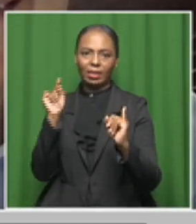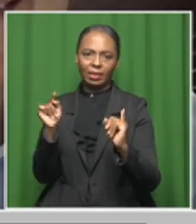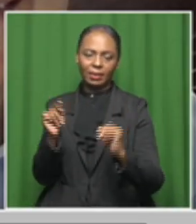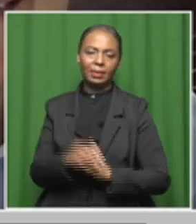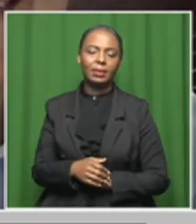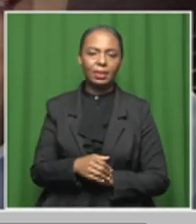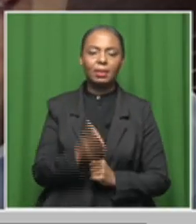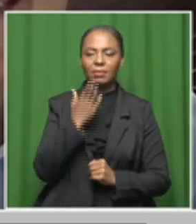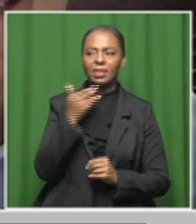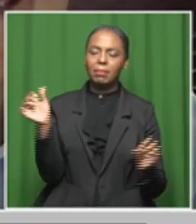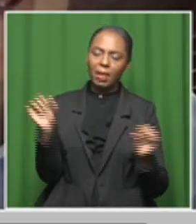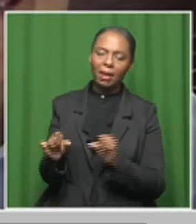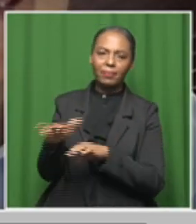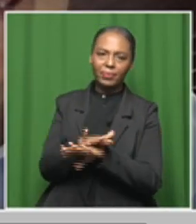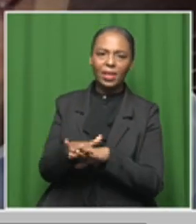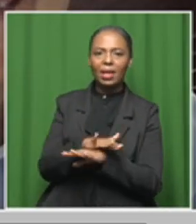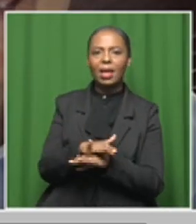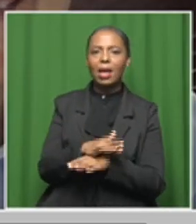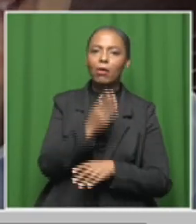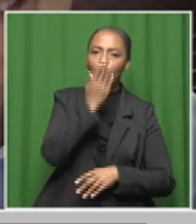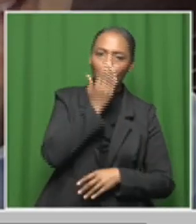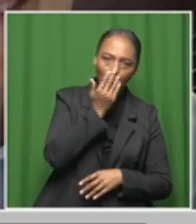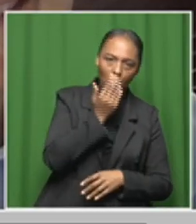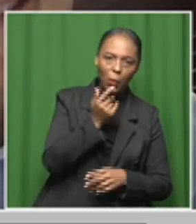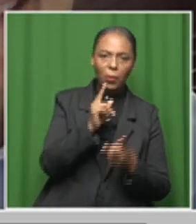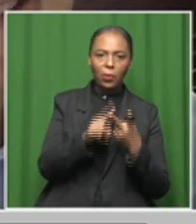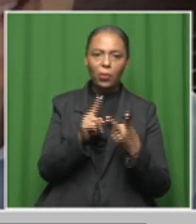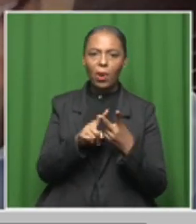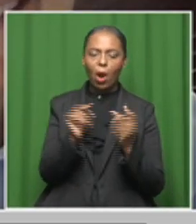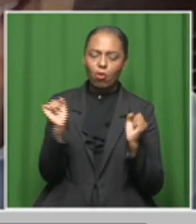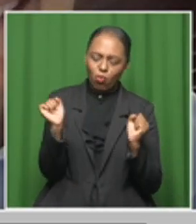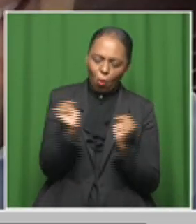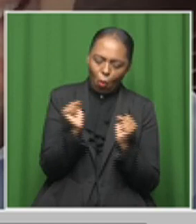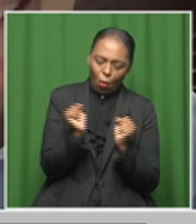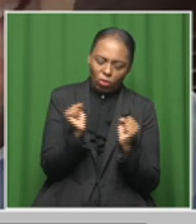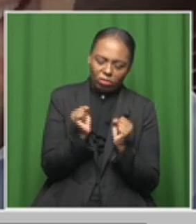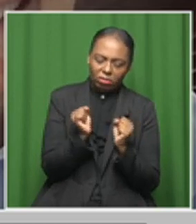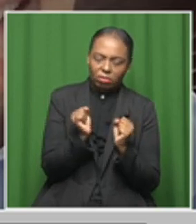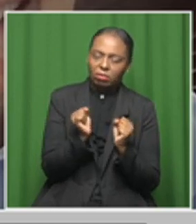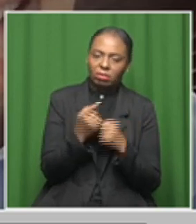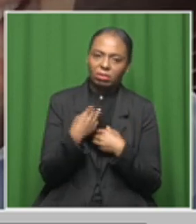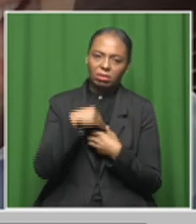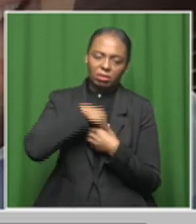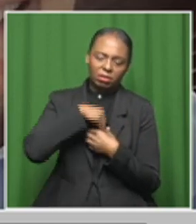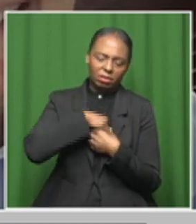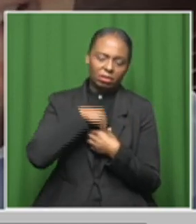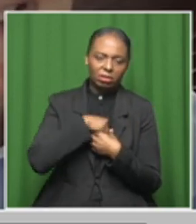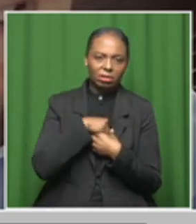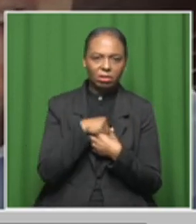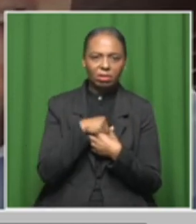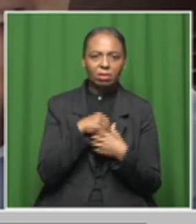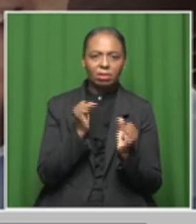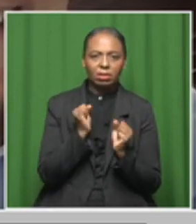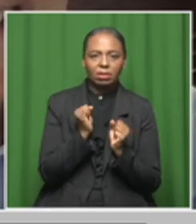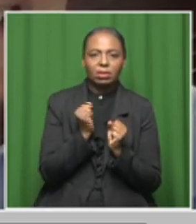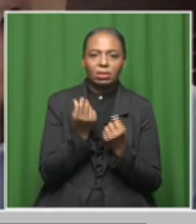basics. The difference between having the flu and having a cold. Perhaps tell us, what do you see?